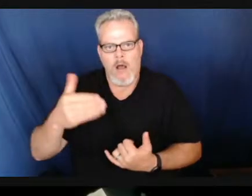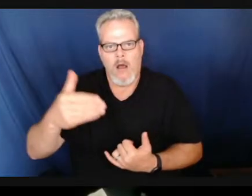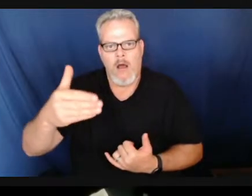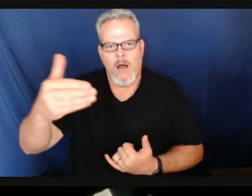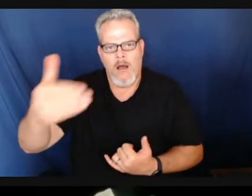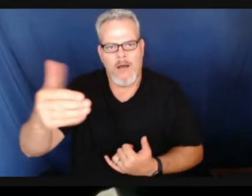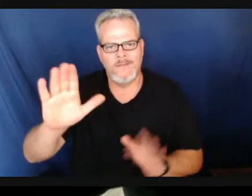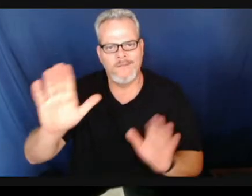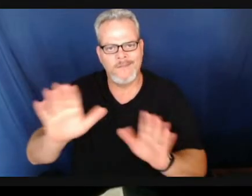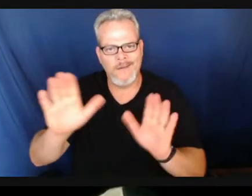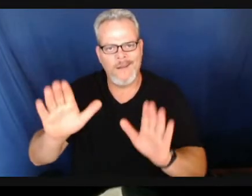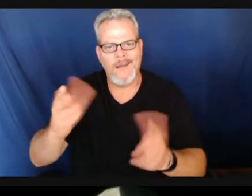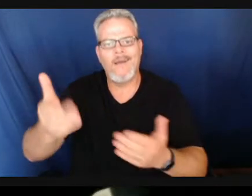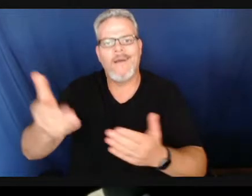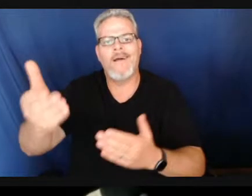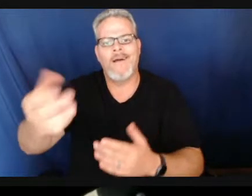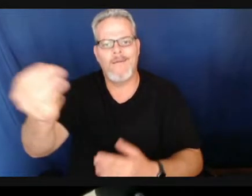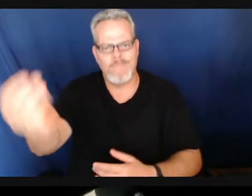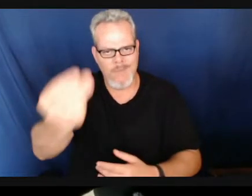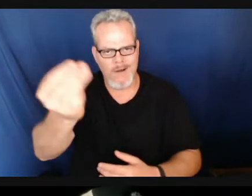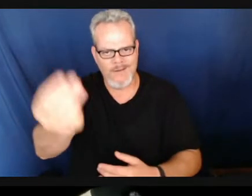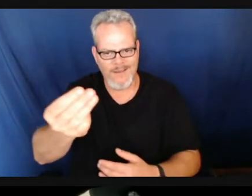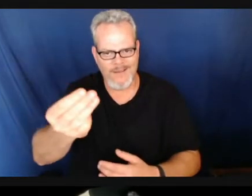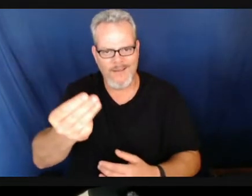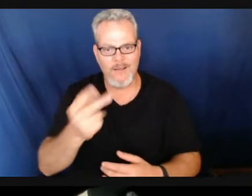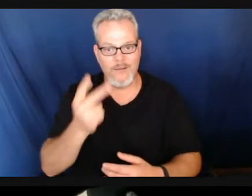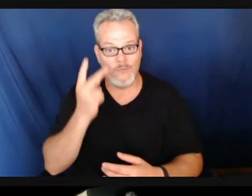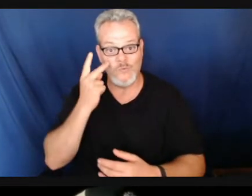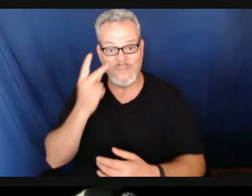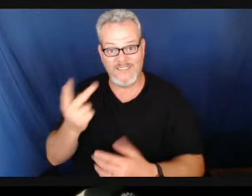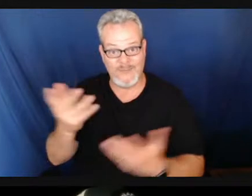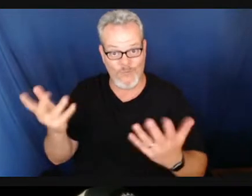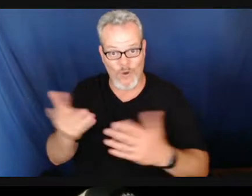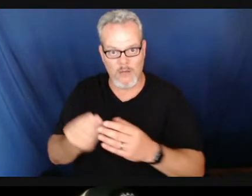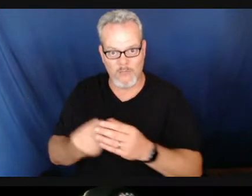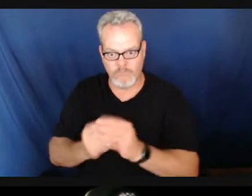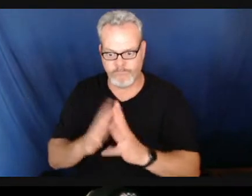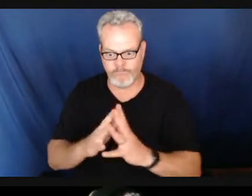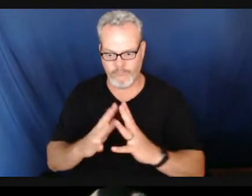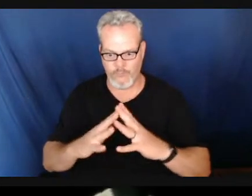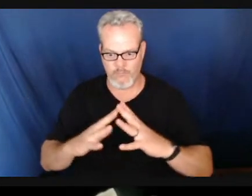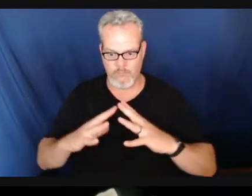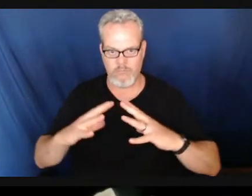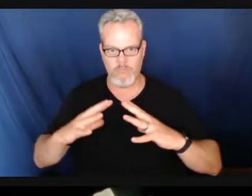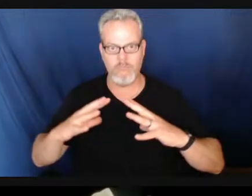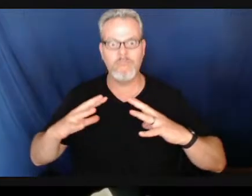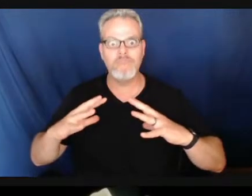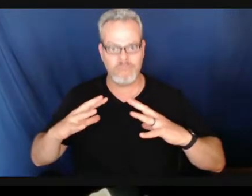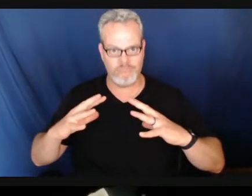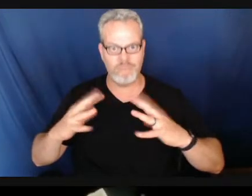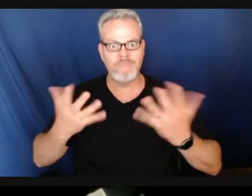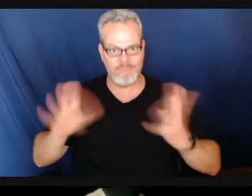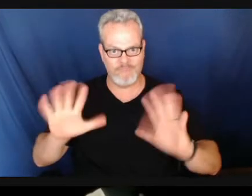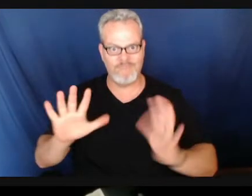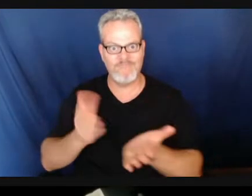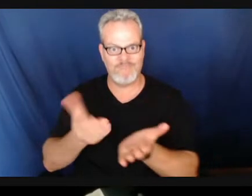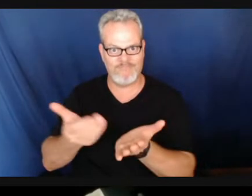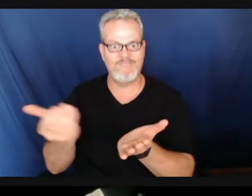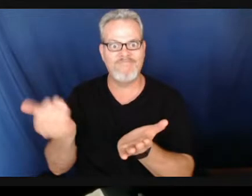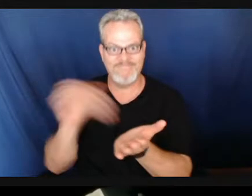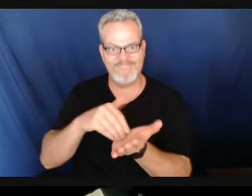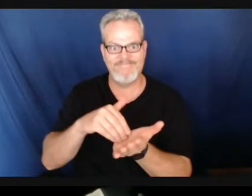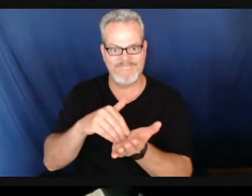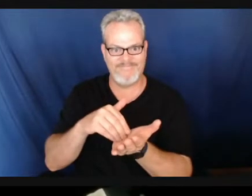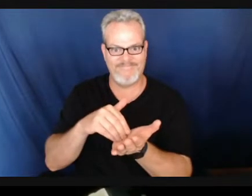resumes. The inflation has resumed already, and we're seeing these overflows and variation within